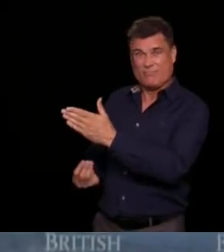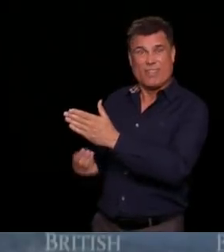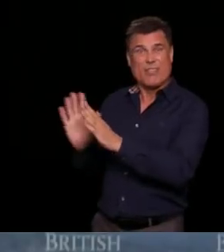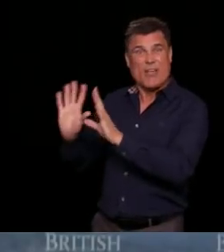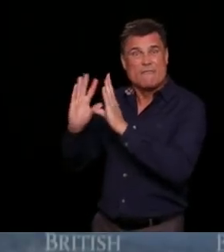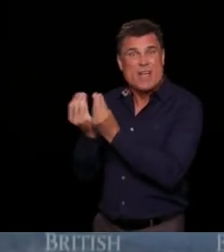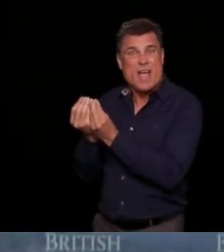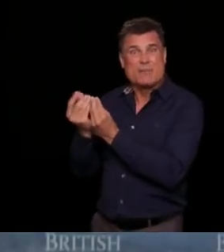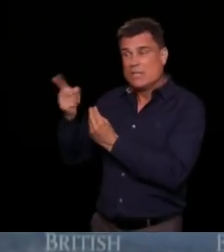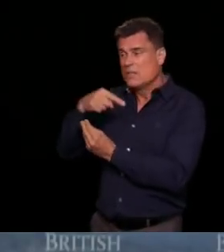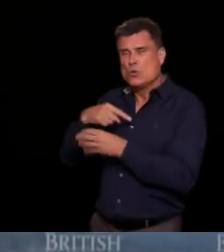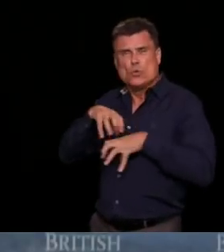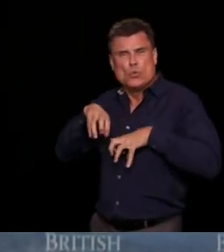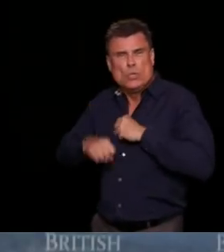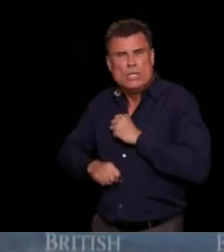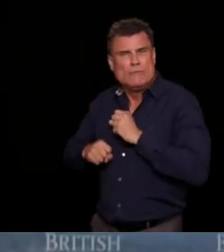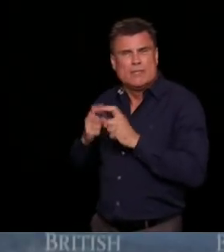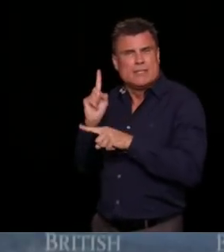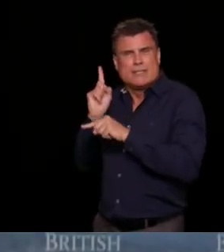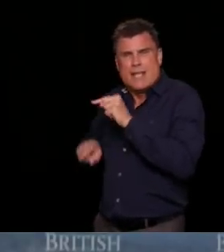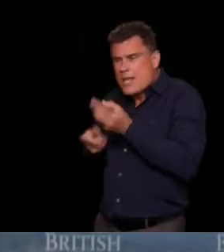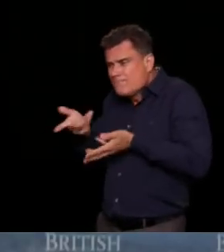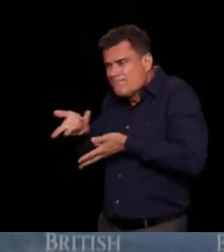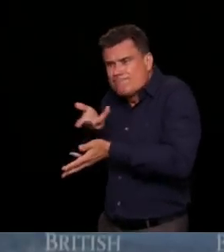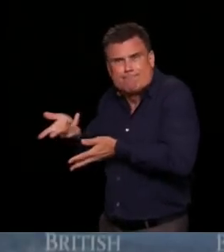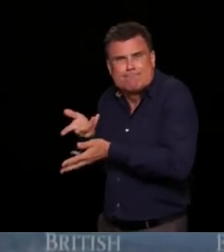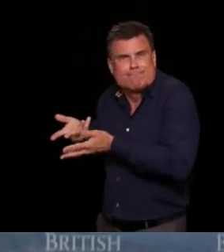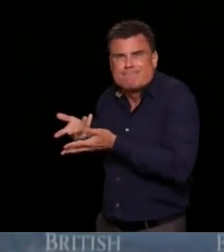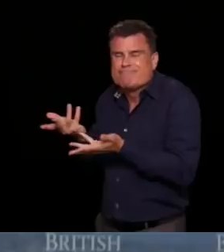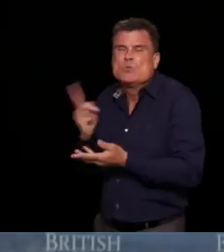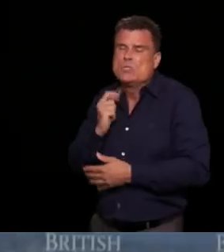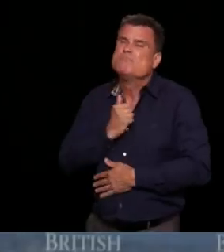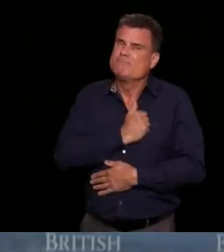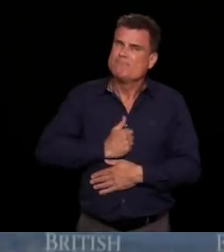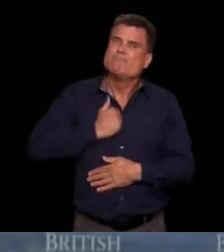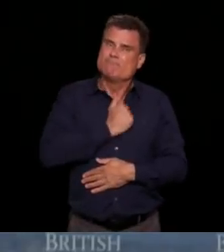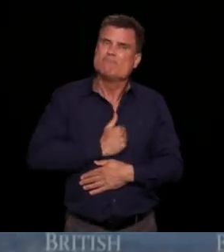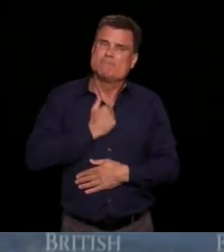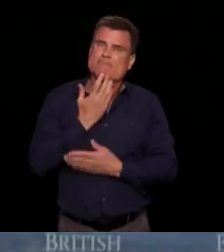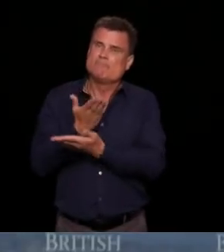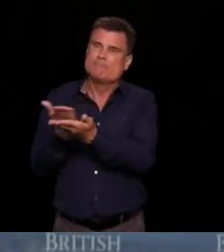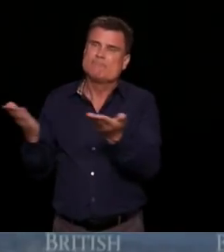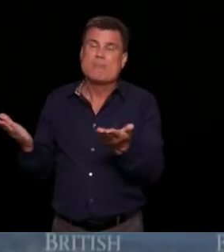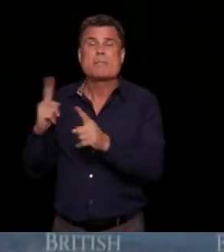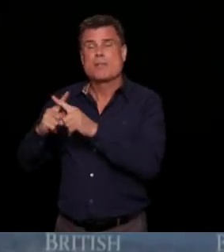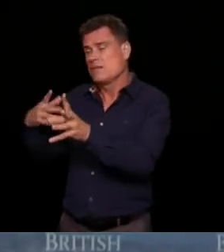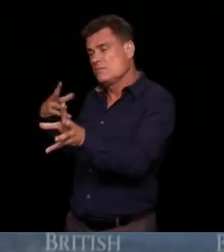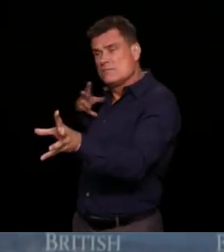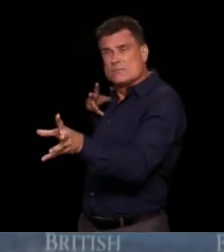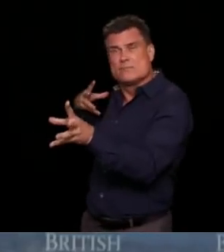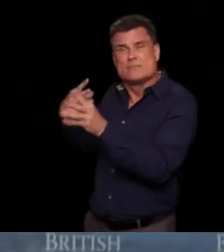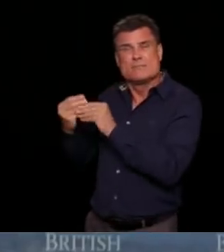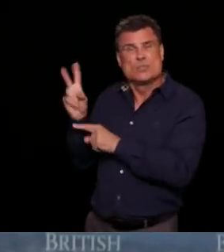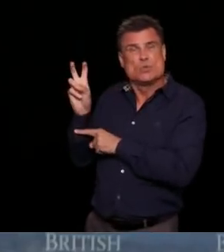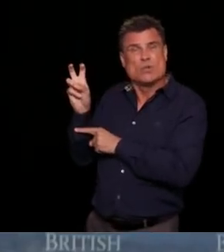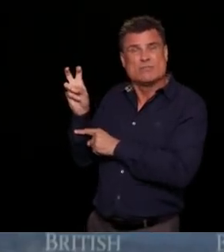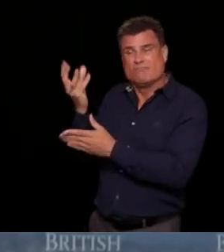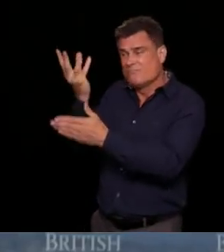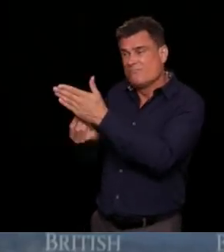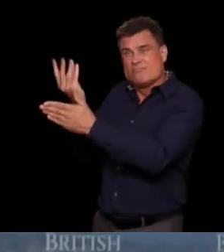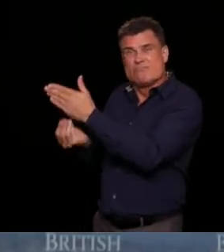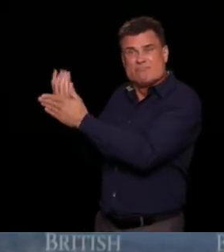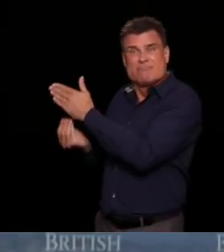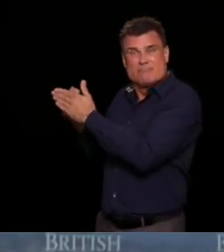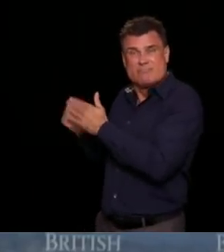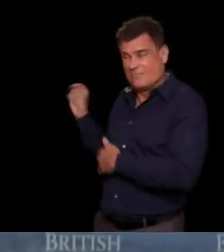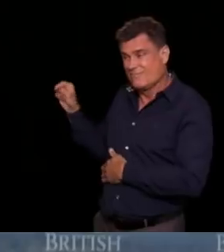that that entails, and want to express our condolences to them and to the others who have passed away from COVID-19. That number now